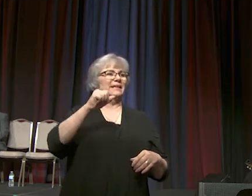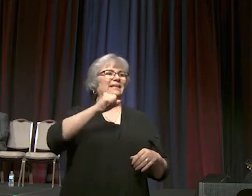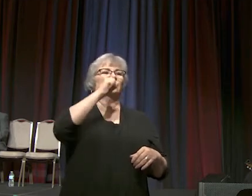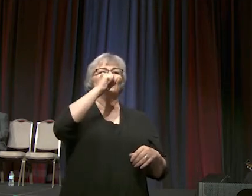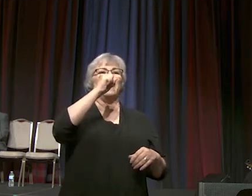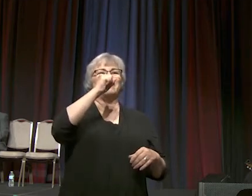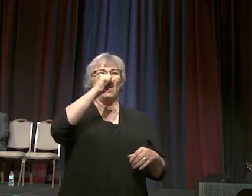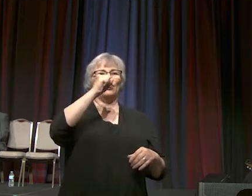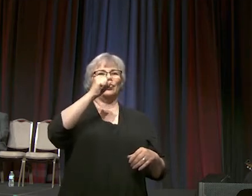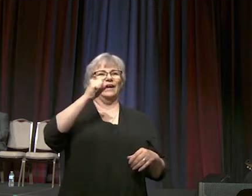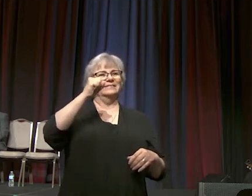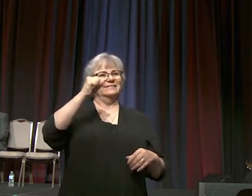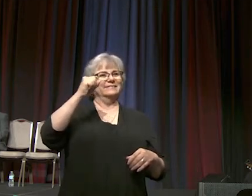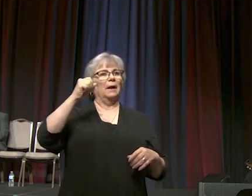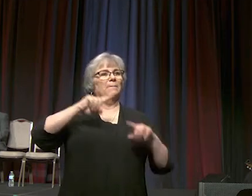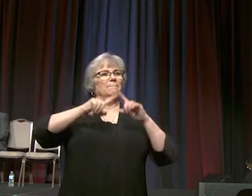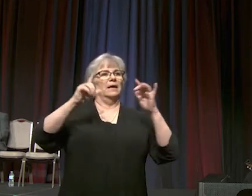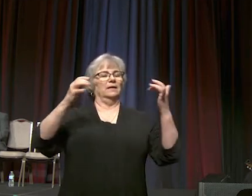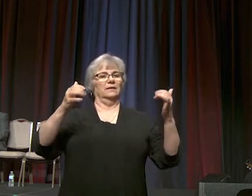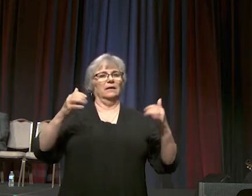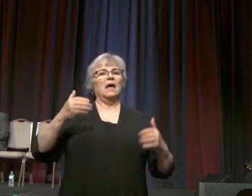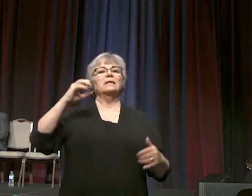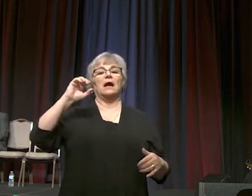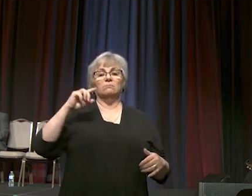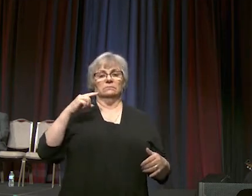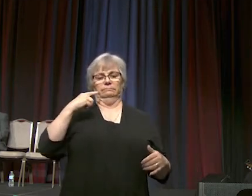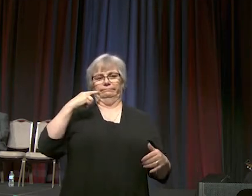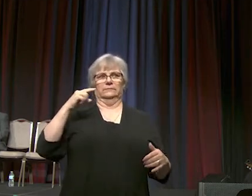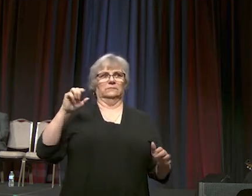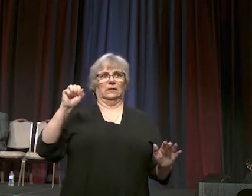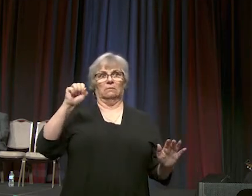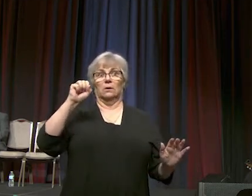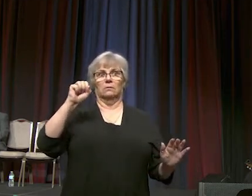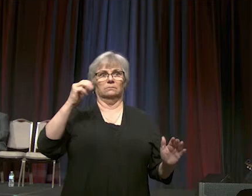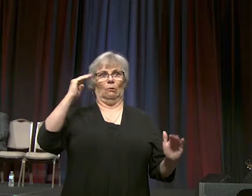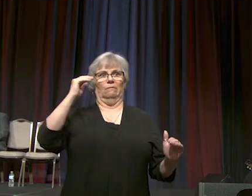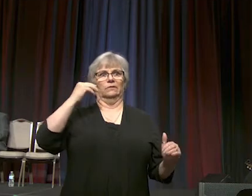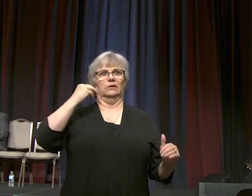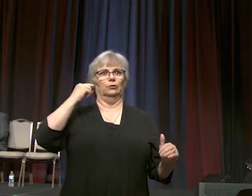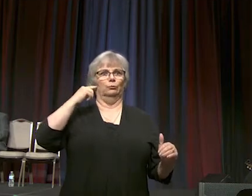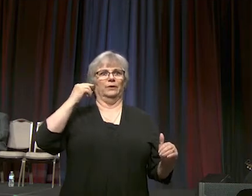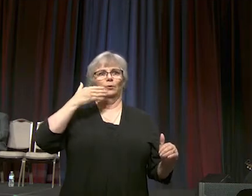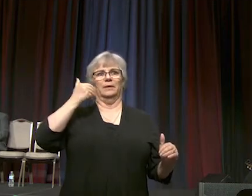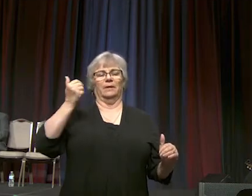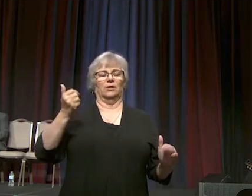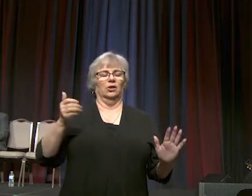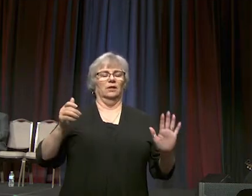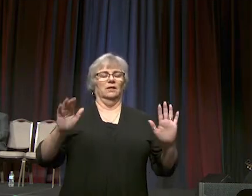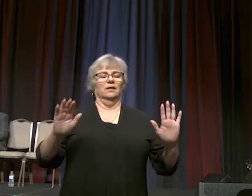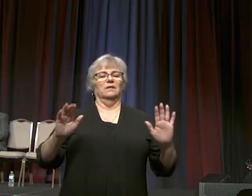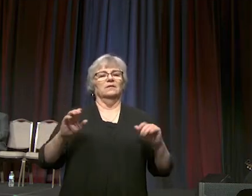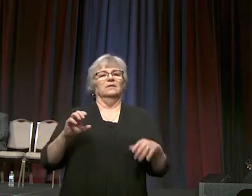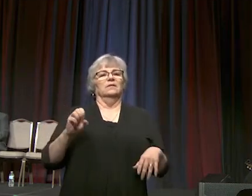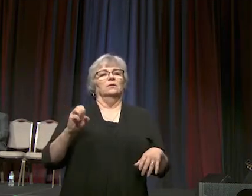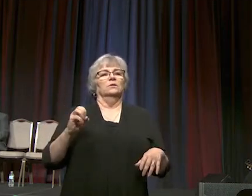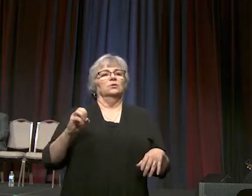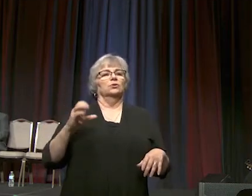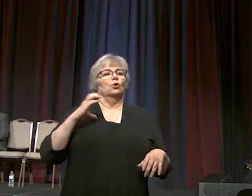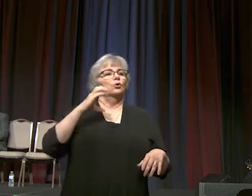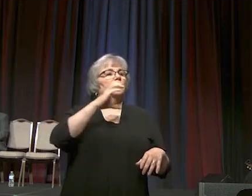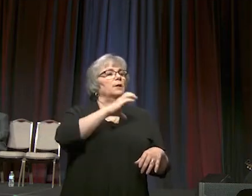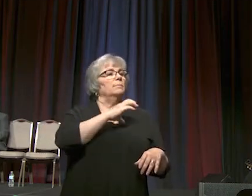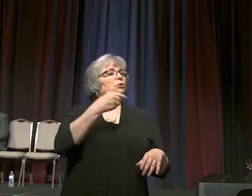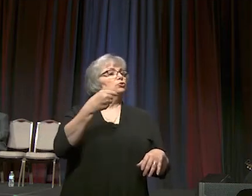mouth. But here it is in front of my mouth, so hopefully you can hear me better. So the Commission on